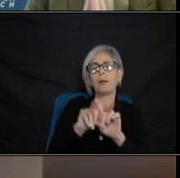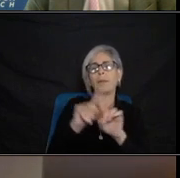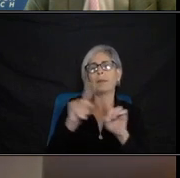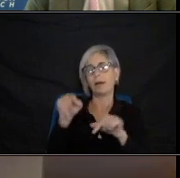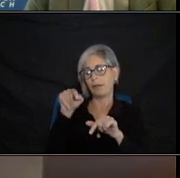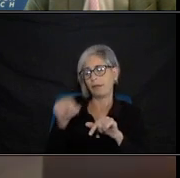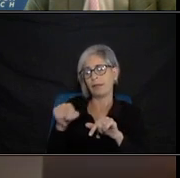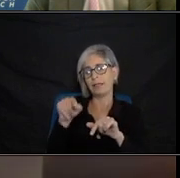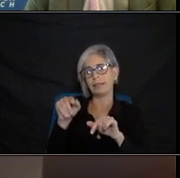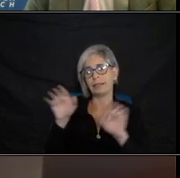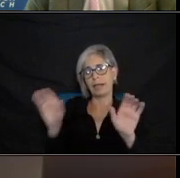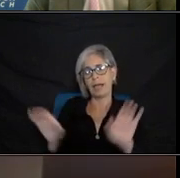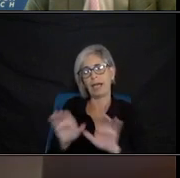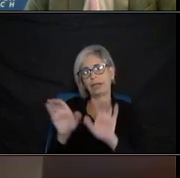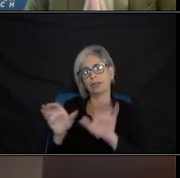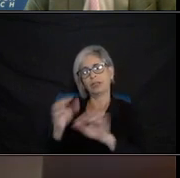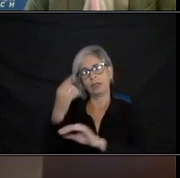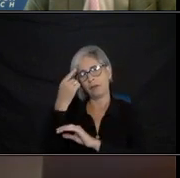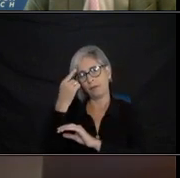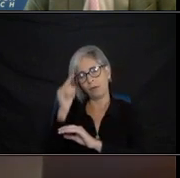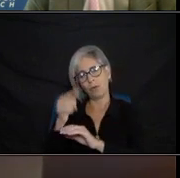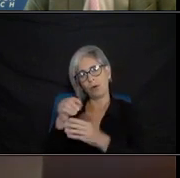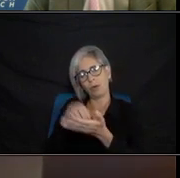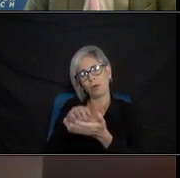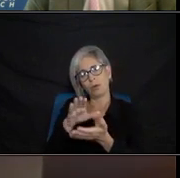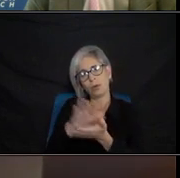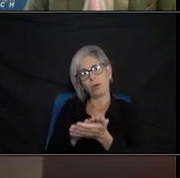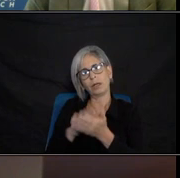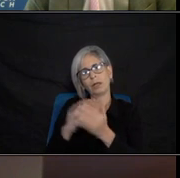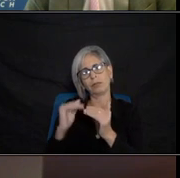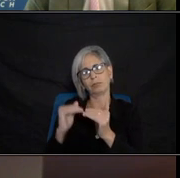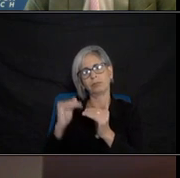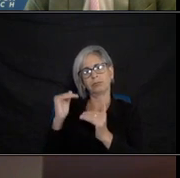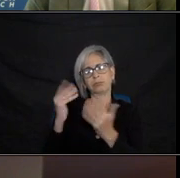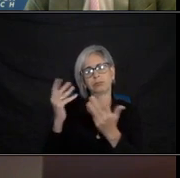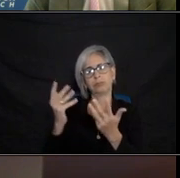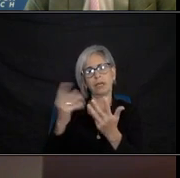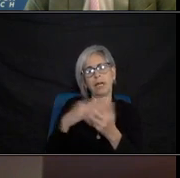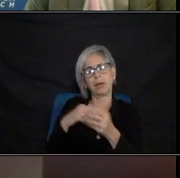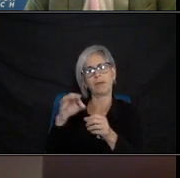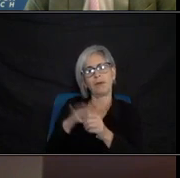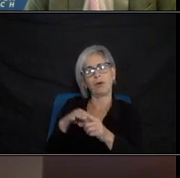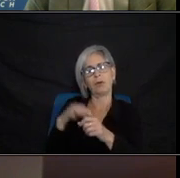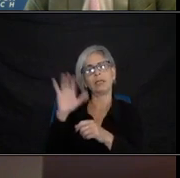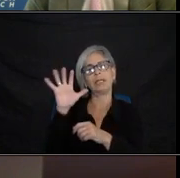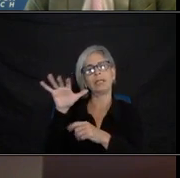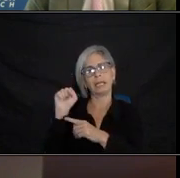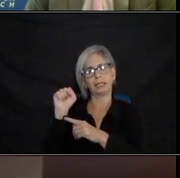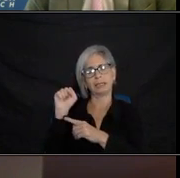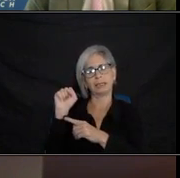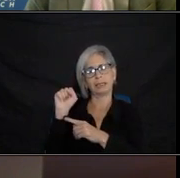this action, it's for the recording of the plat, and so I will be voting in favor of it.